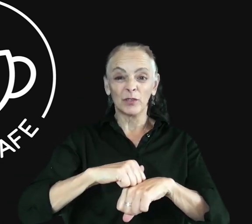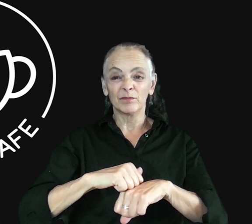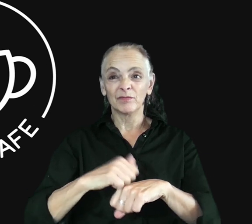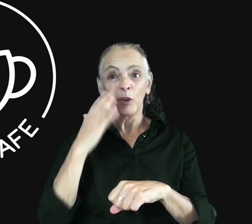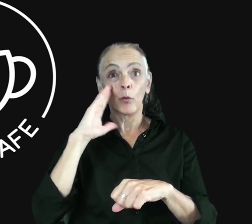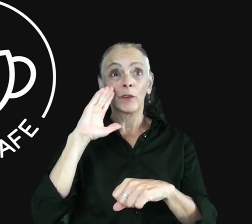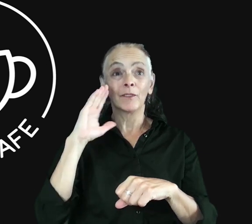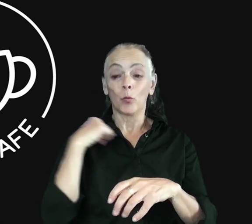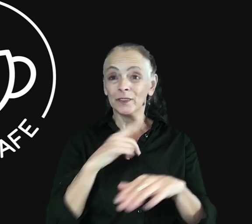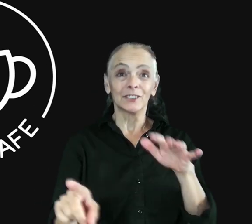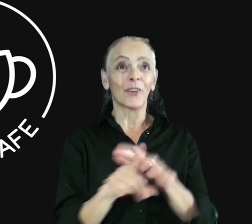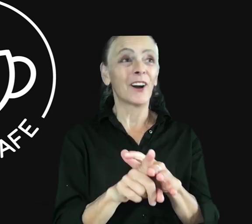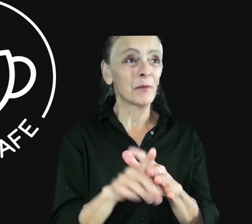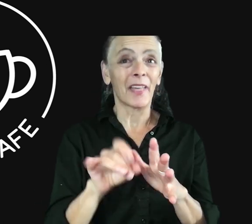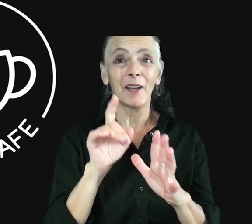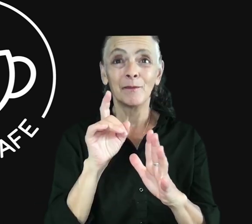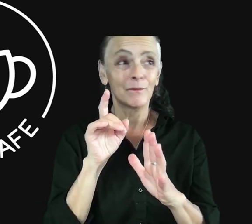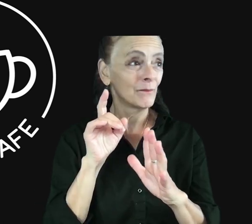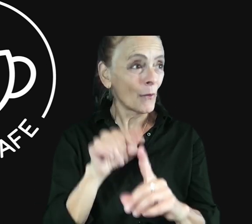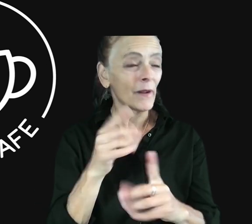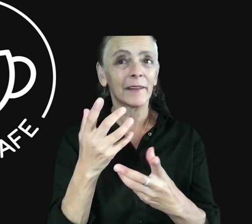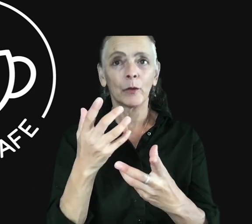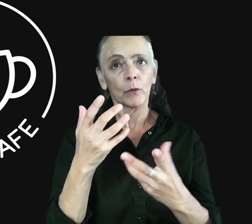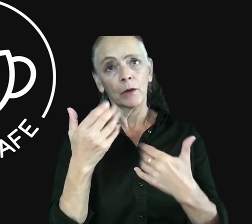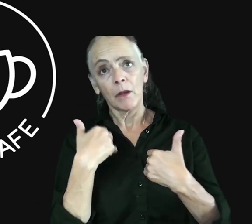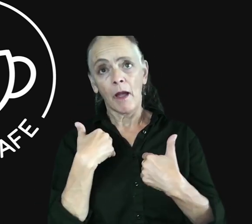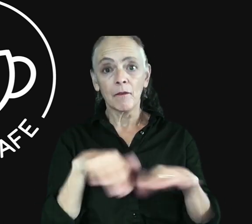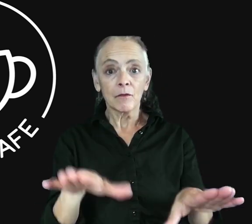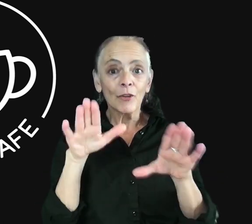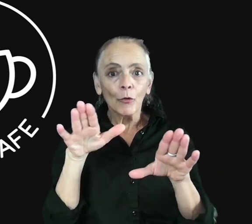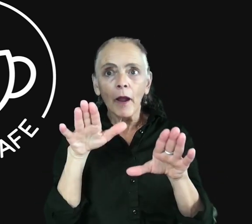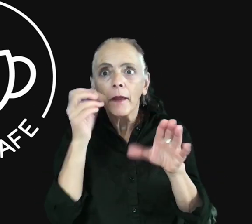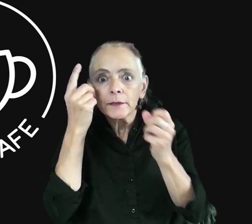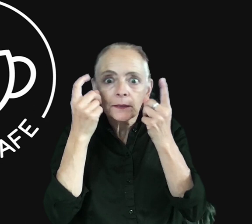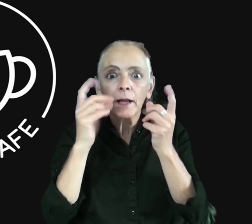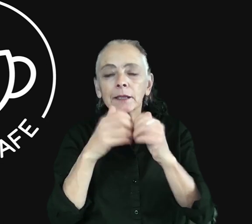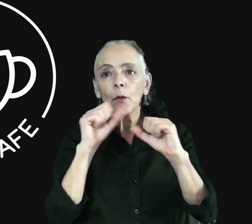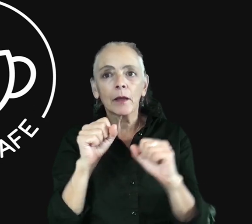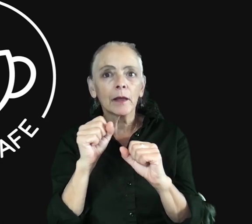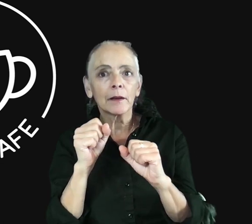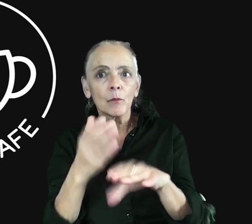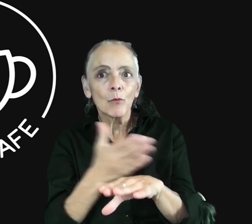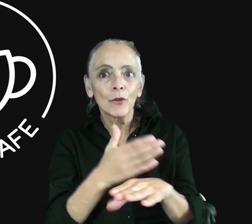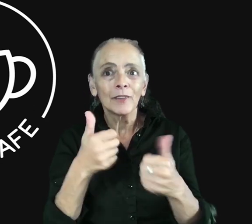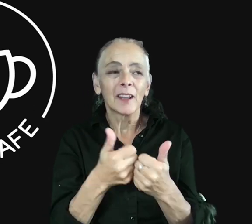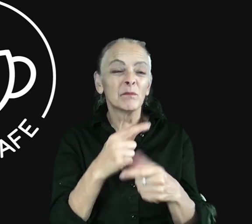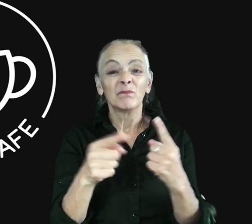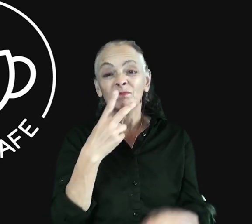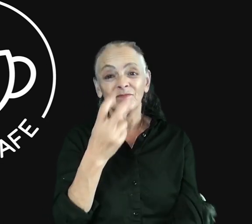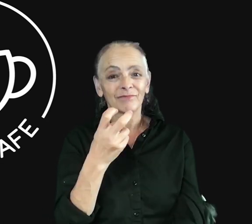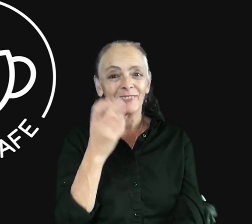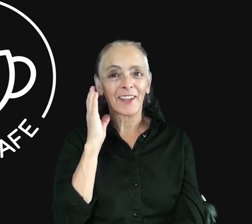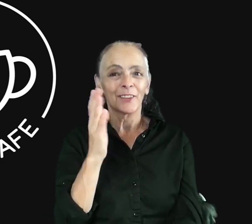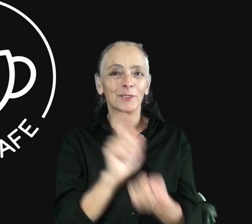that point uh even though you have uh really great insights about how to improve the game it's very unlikely that the game is